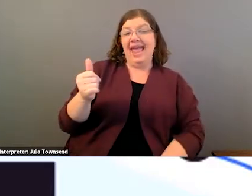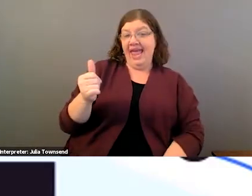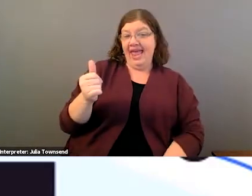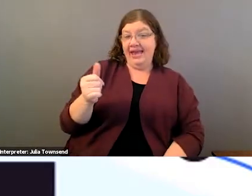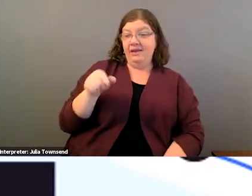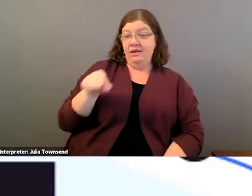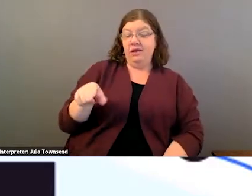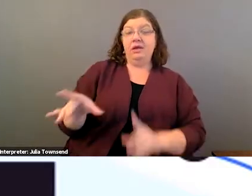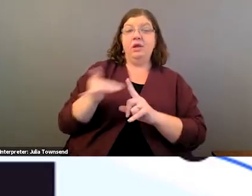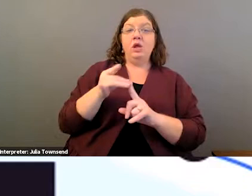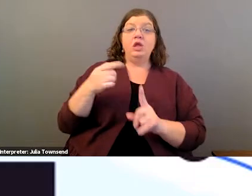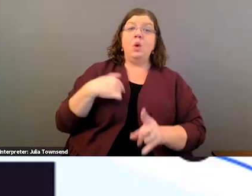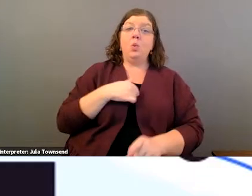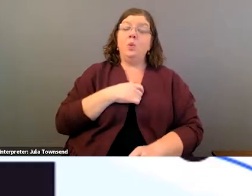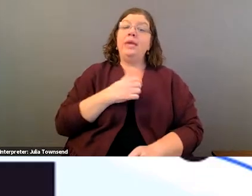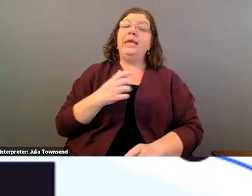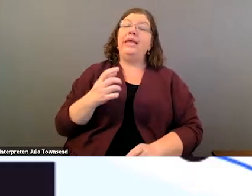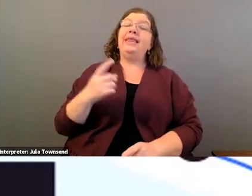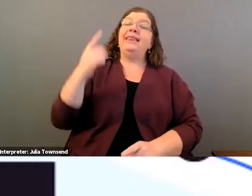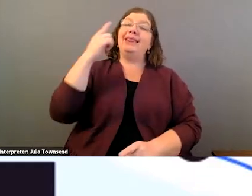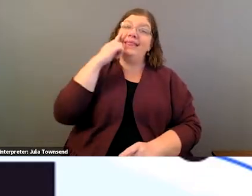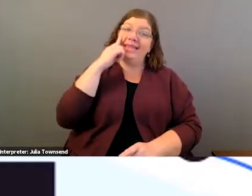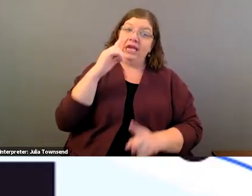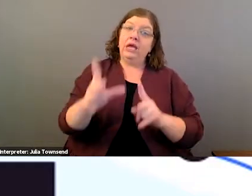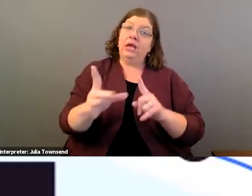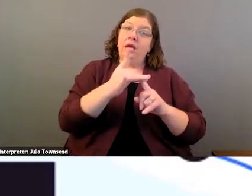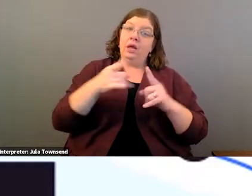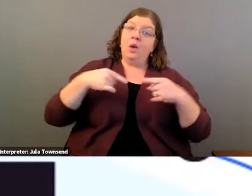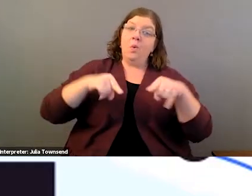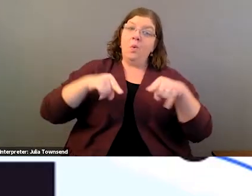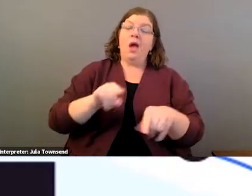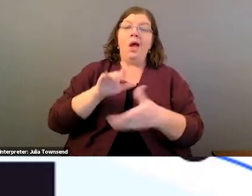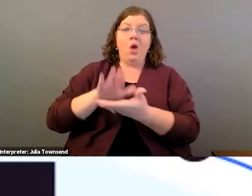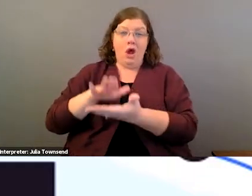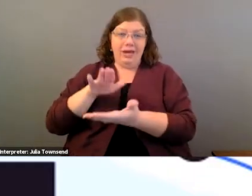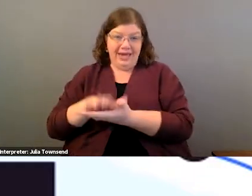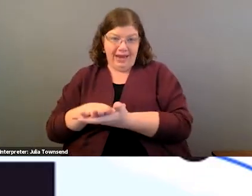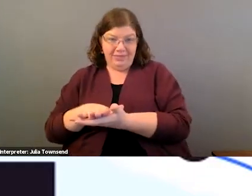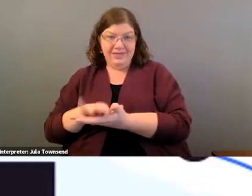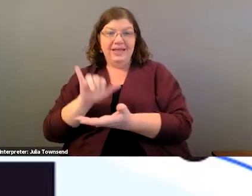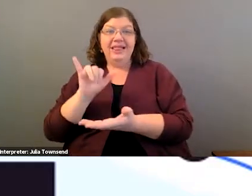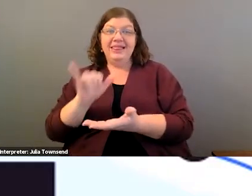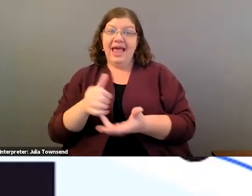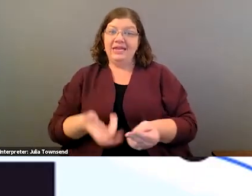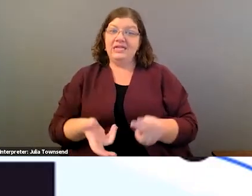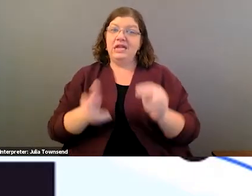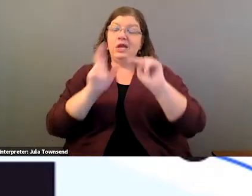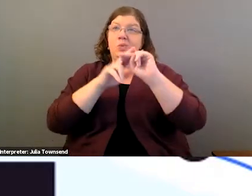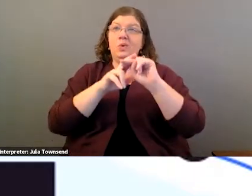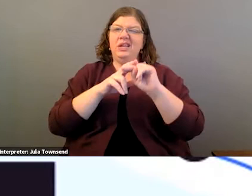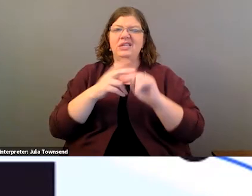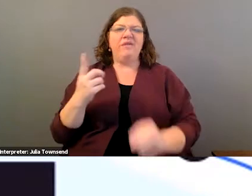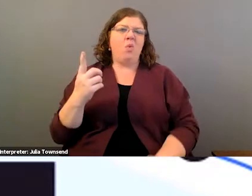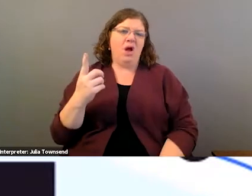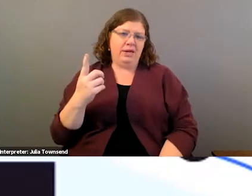of presumed transmissions on campus. That is an increase of 1.